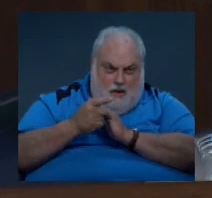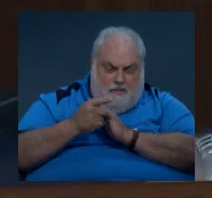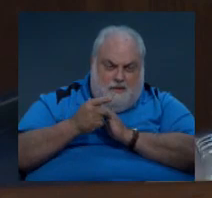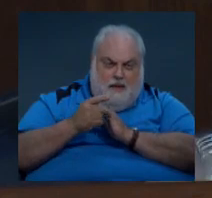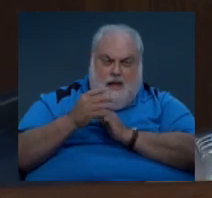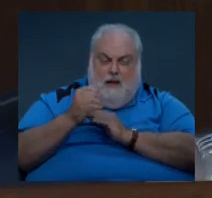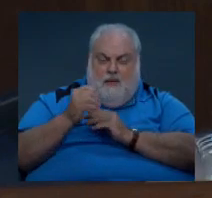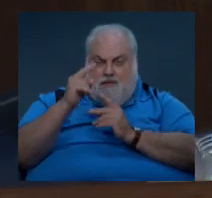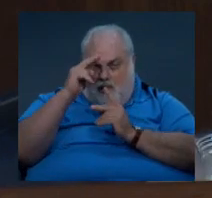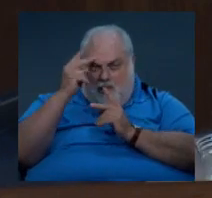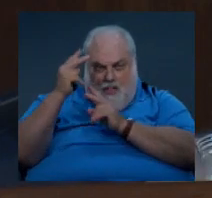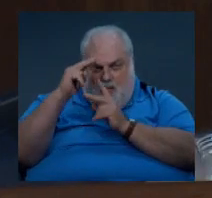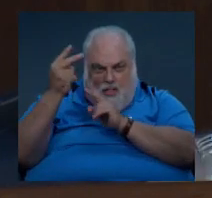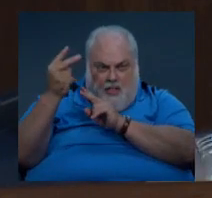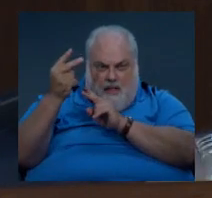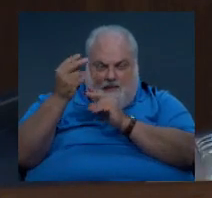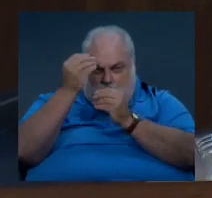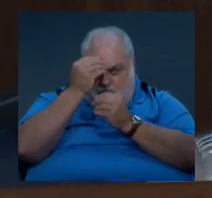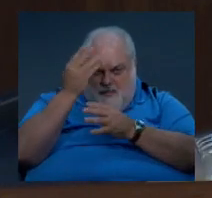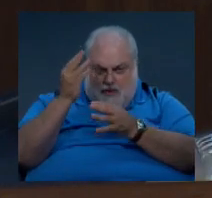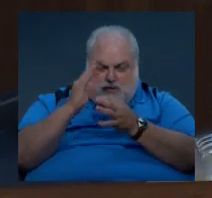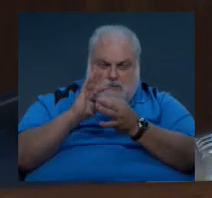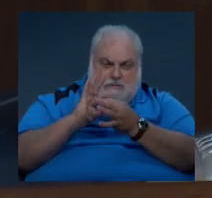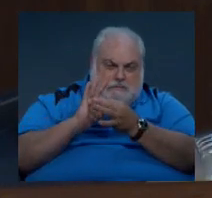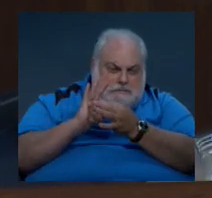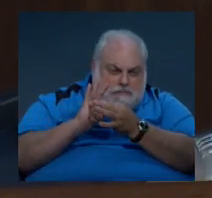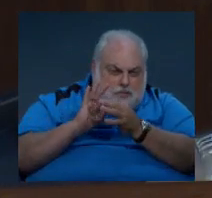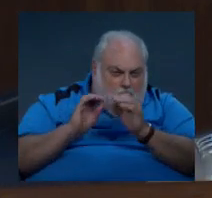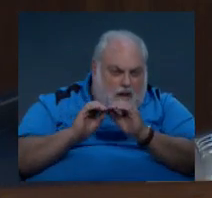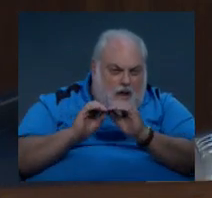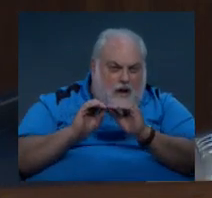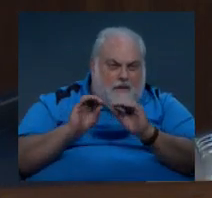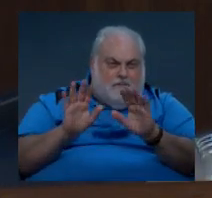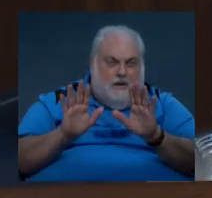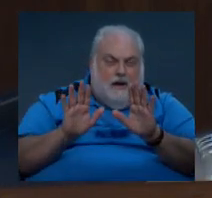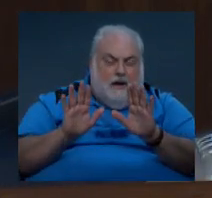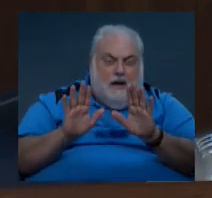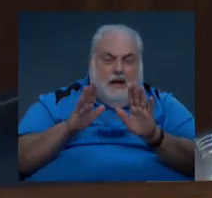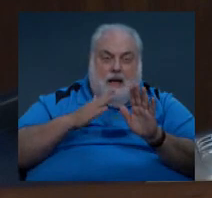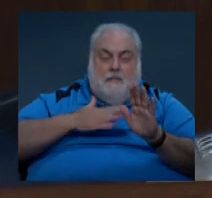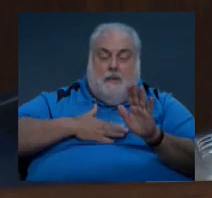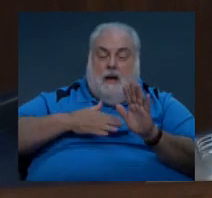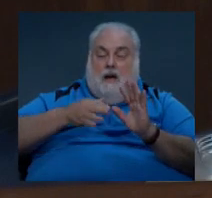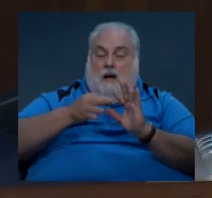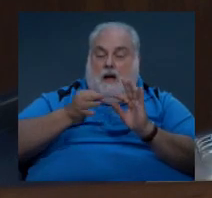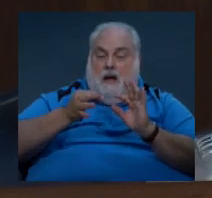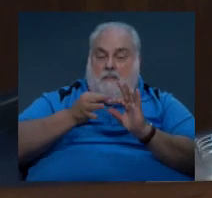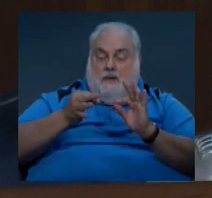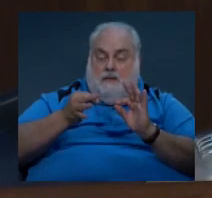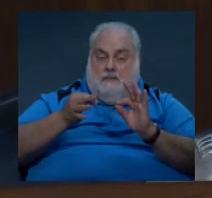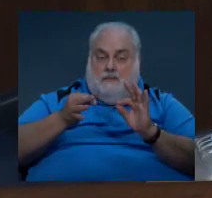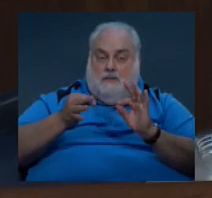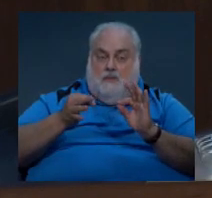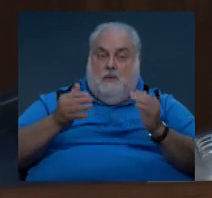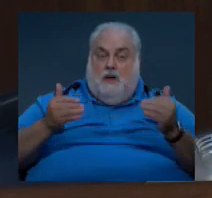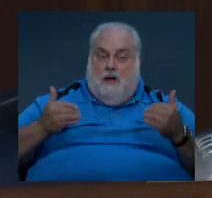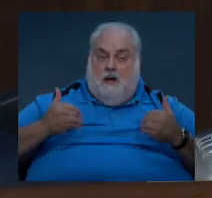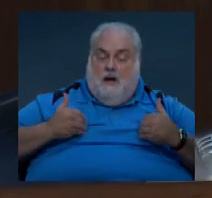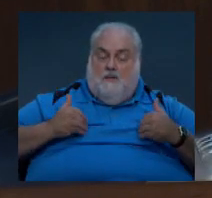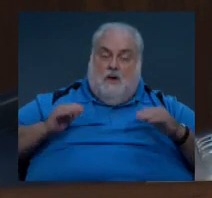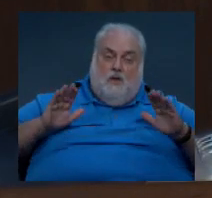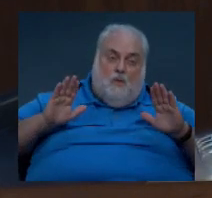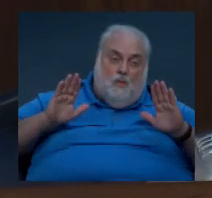some misinformation that we've then tried to work on clarifying. And I guess my comment is this: we have a